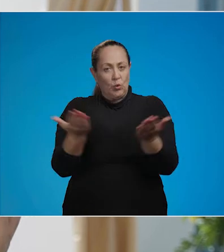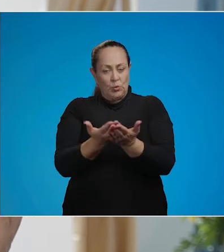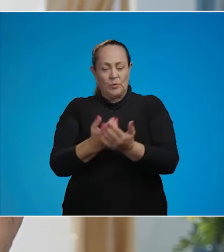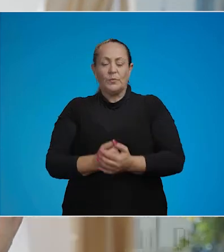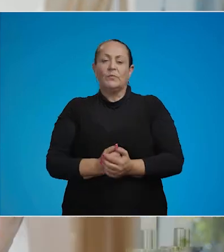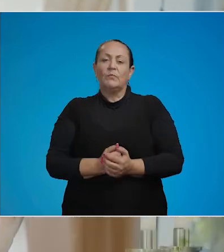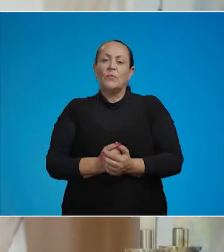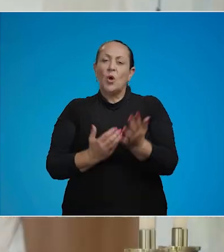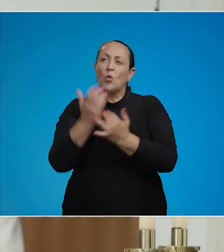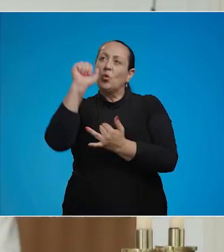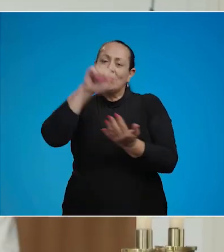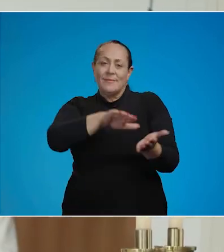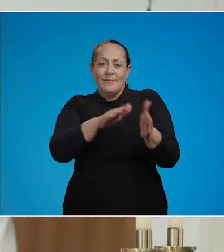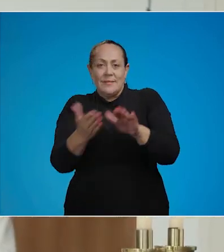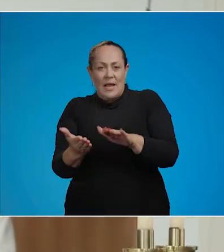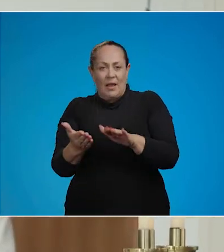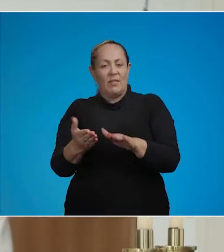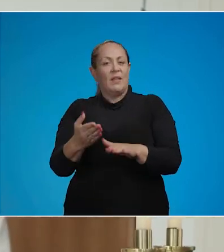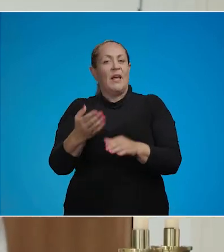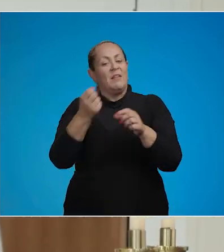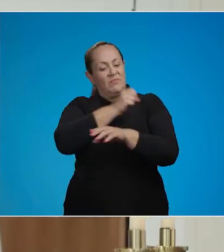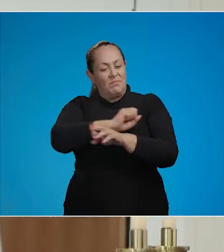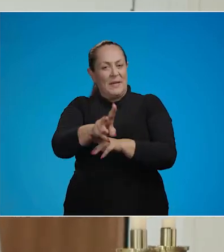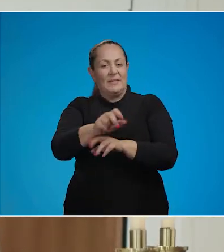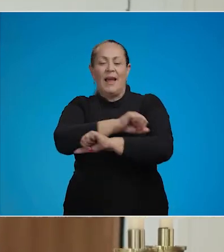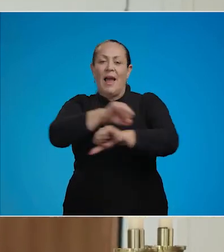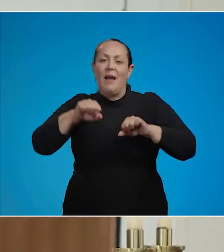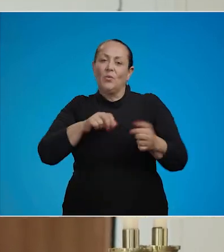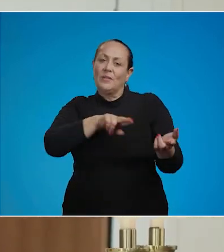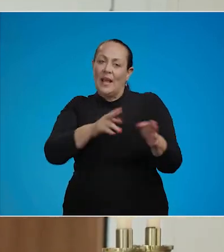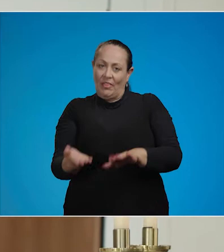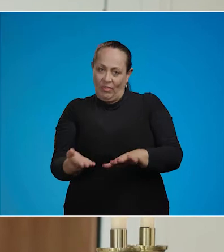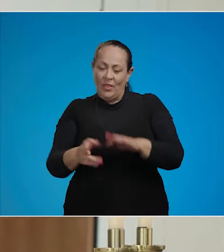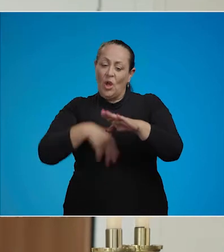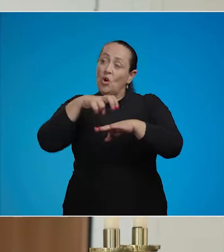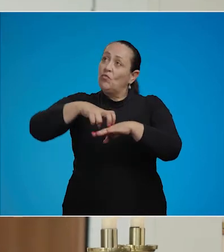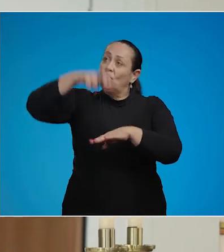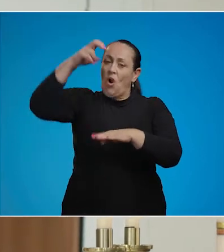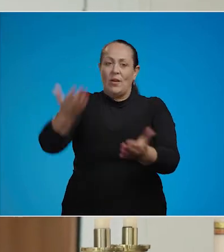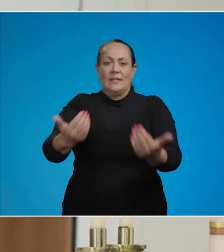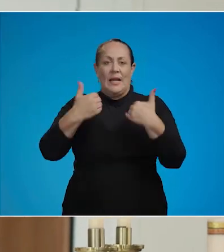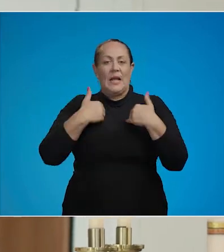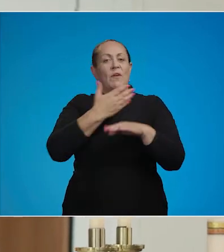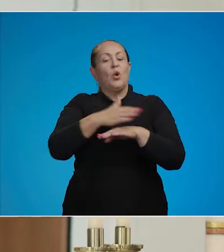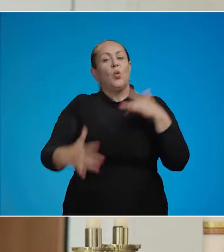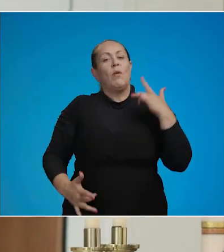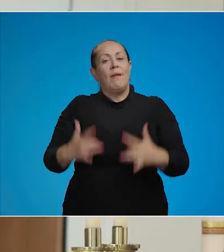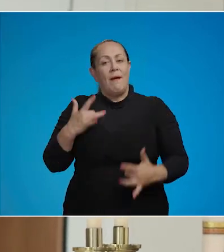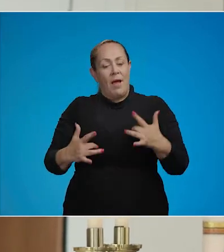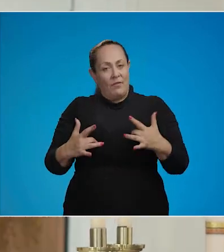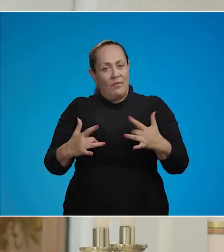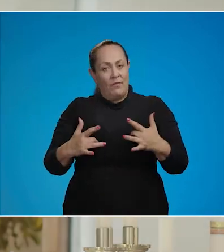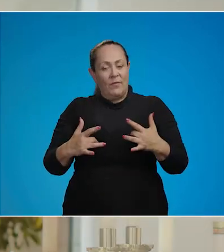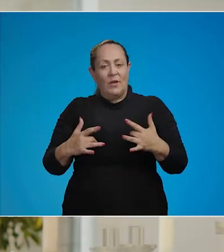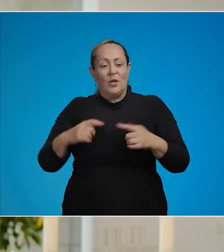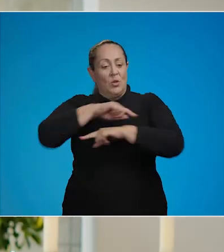sins of the world by dying he has destroyed our death and by rising restored our life